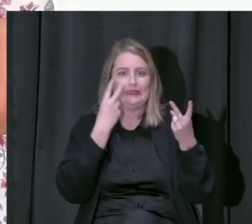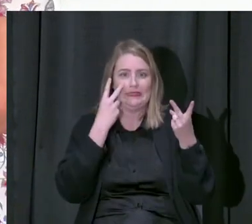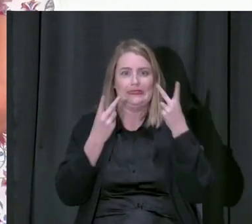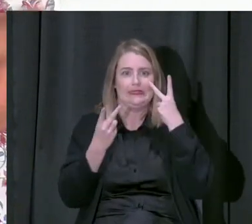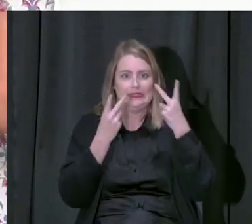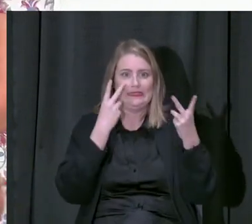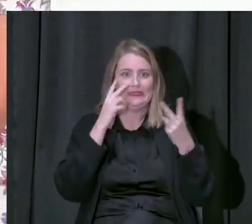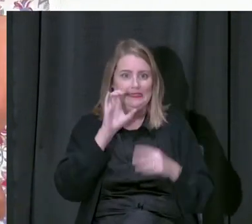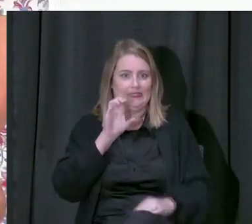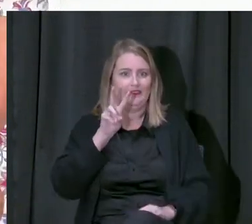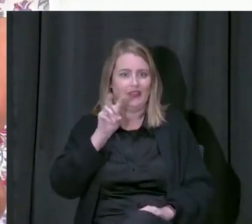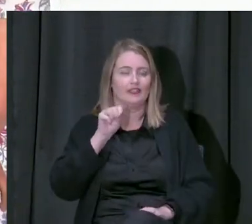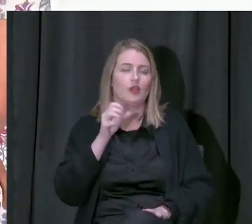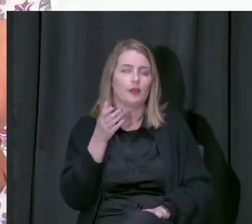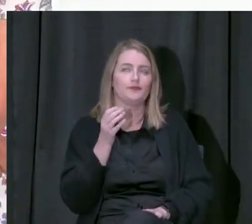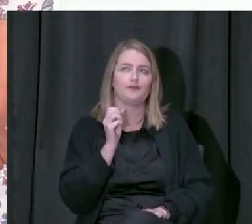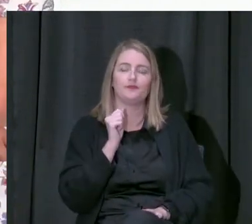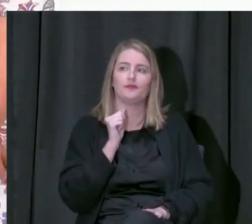So,